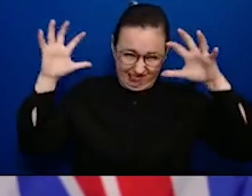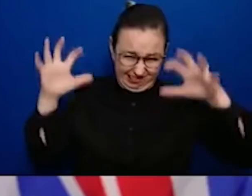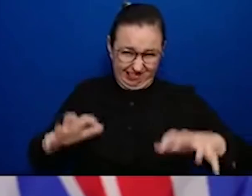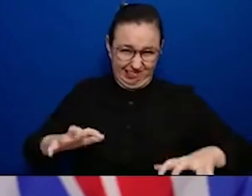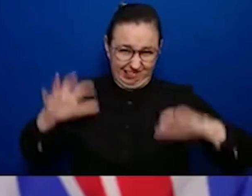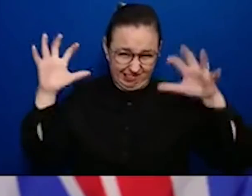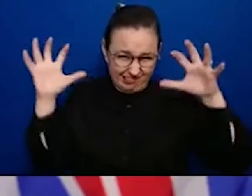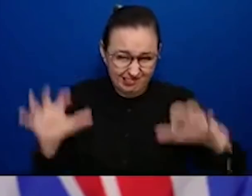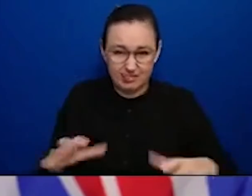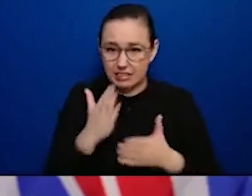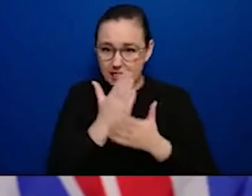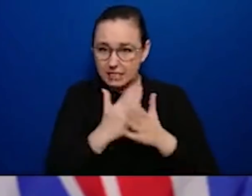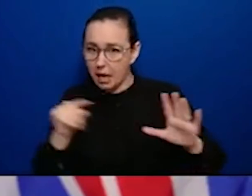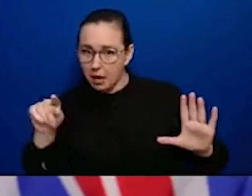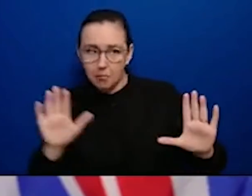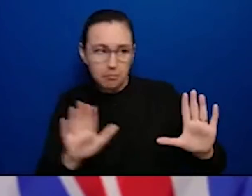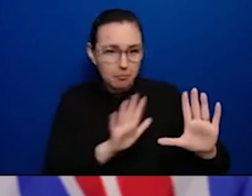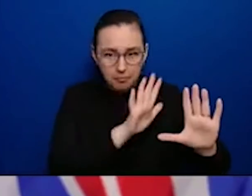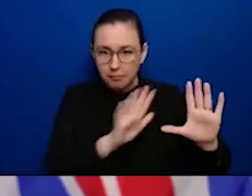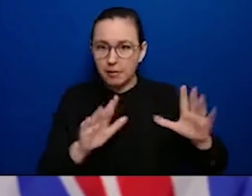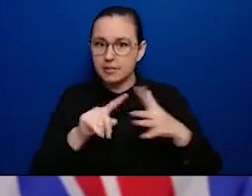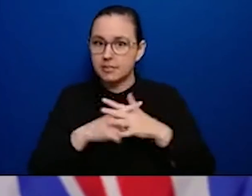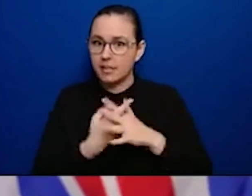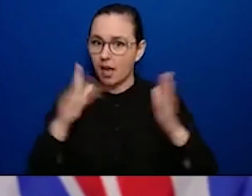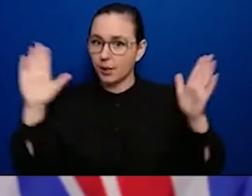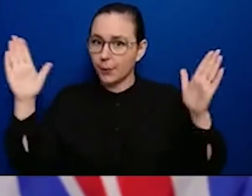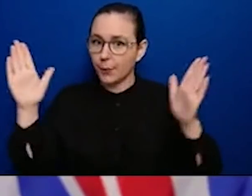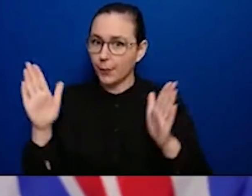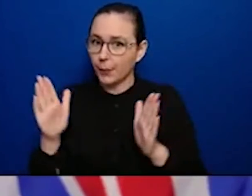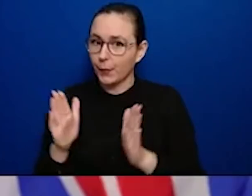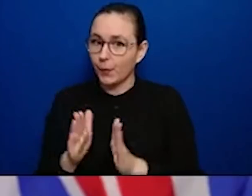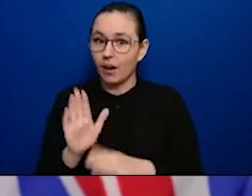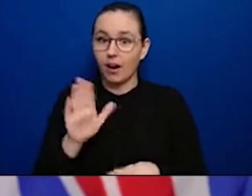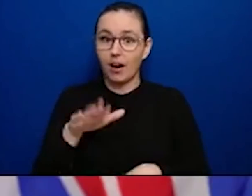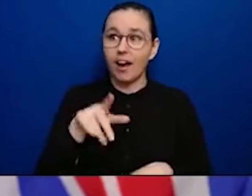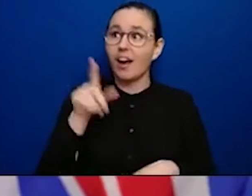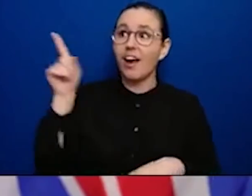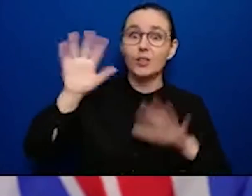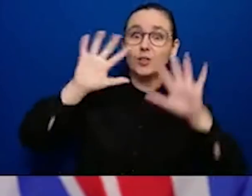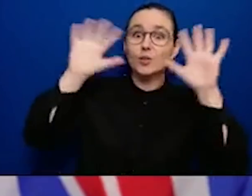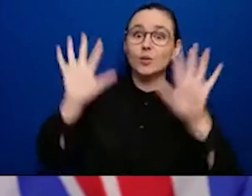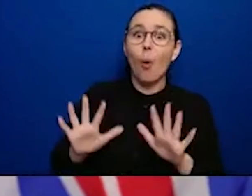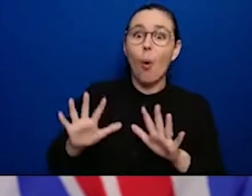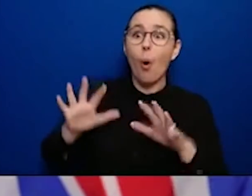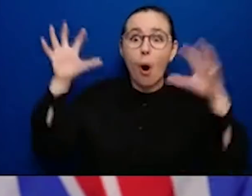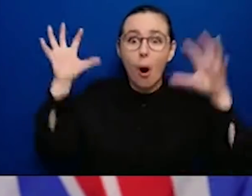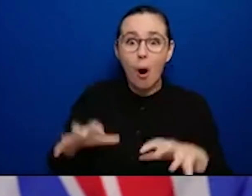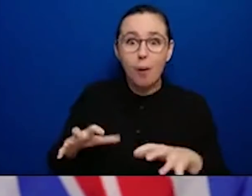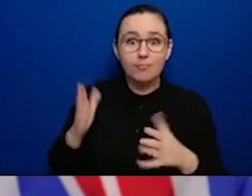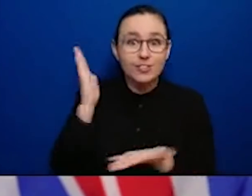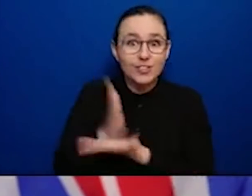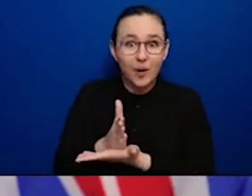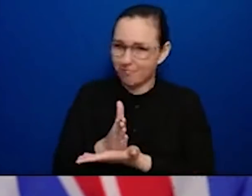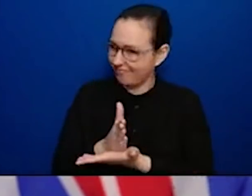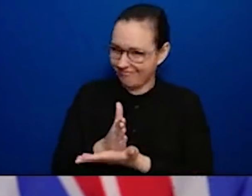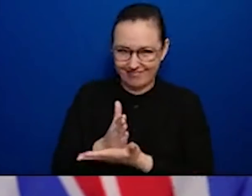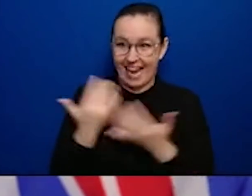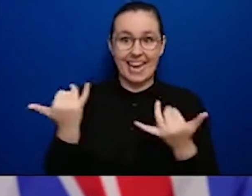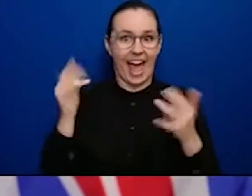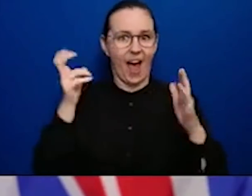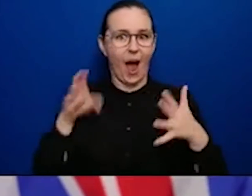a lull. But I want to make it clear to everyone this storm is not over. There's this little break right now, but